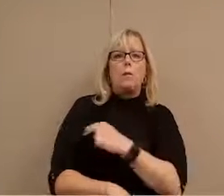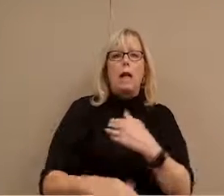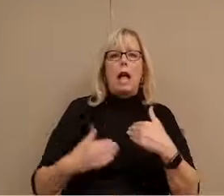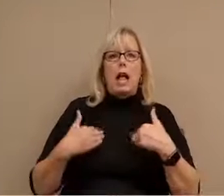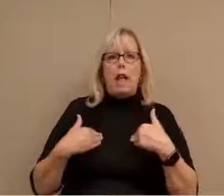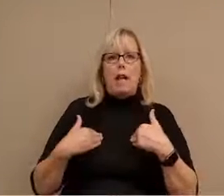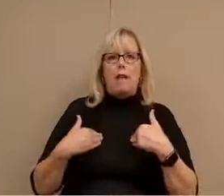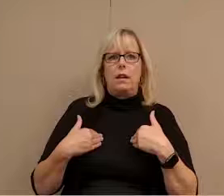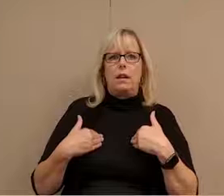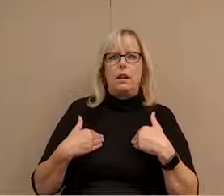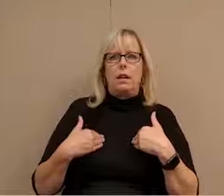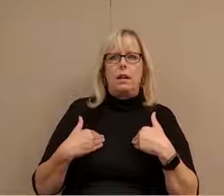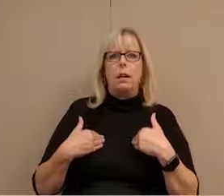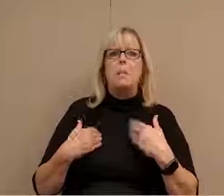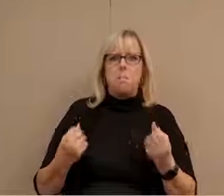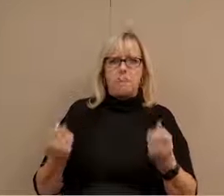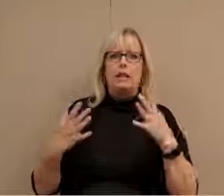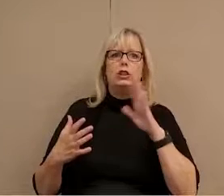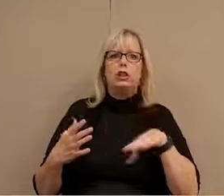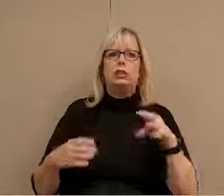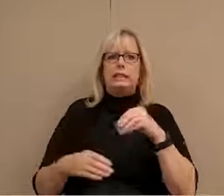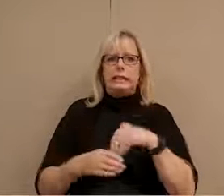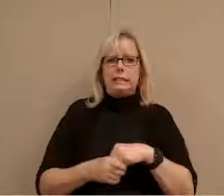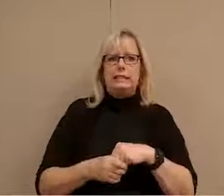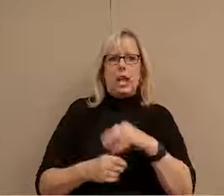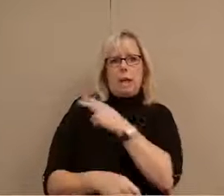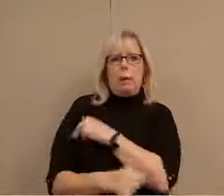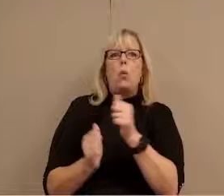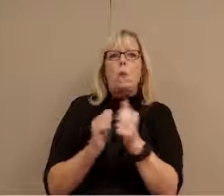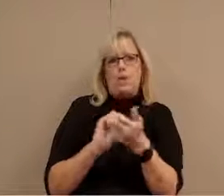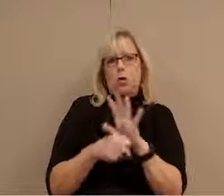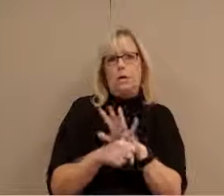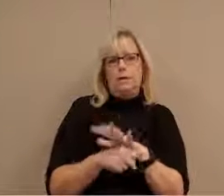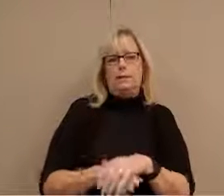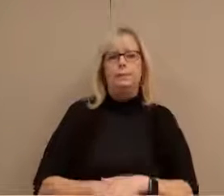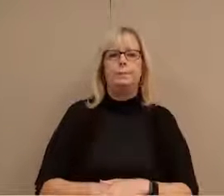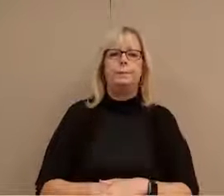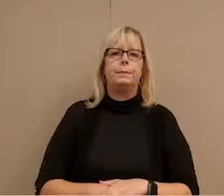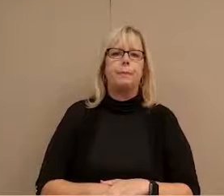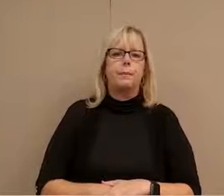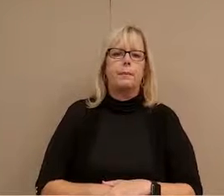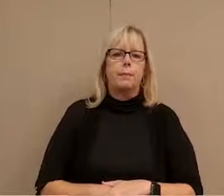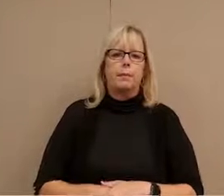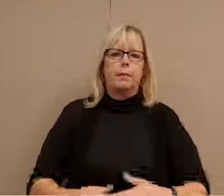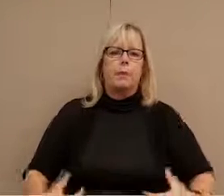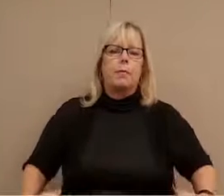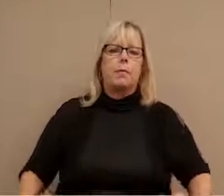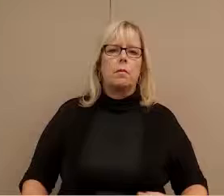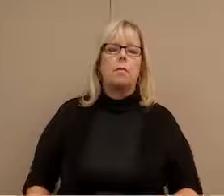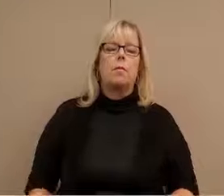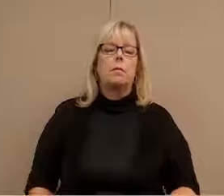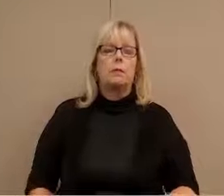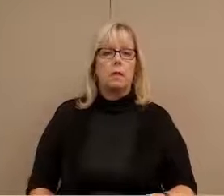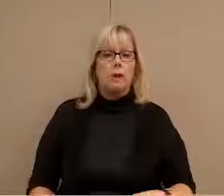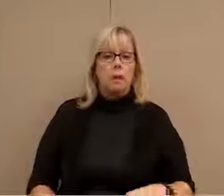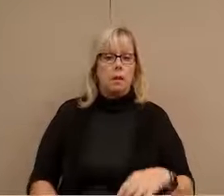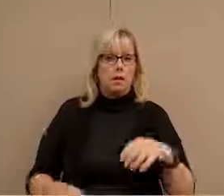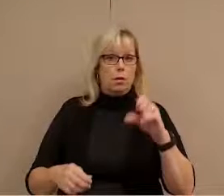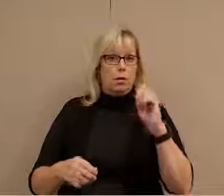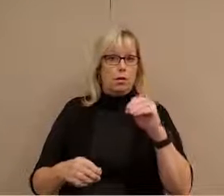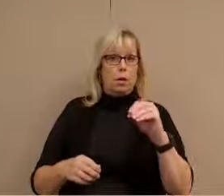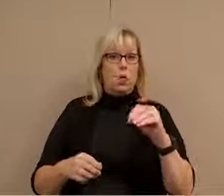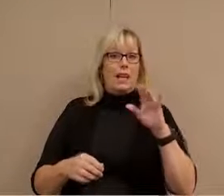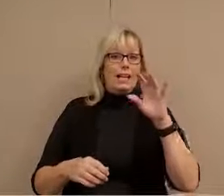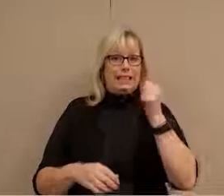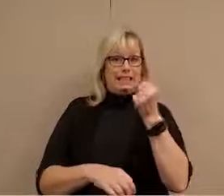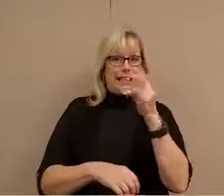children in the hospital that are diagnosed with COVID, yes. So 17 in the region on